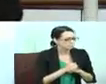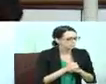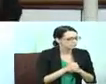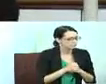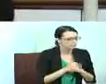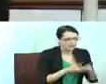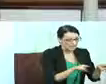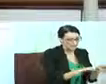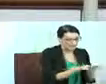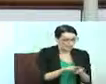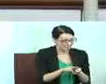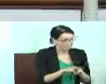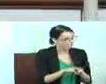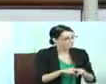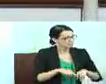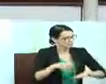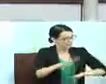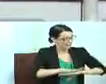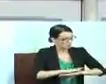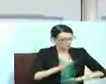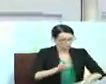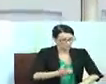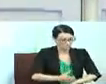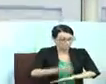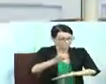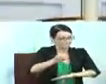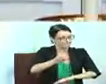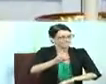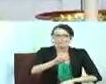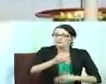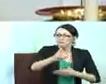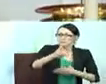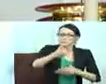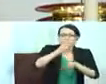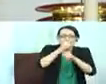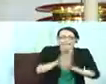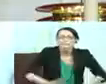In likewise manner, he took a cup, blessing it, he gave thanks.